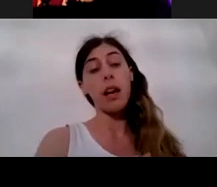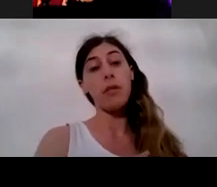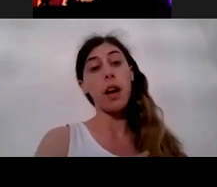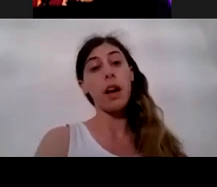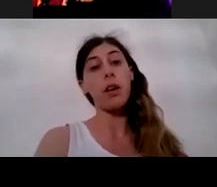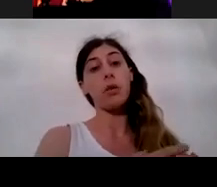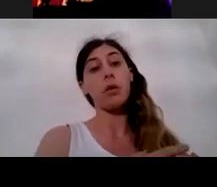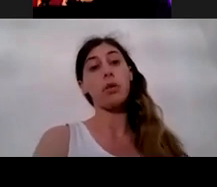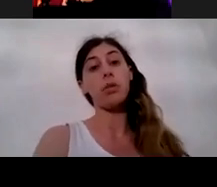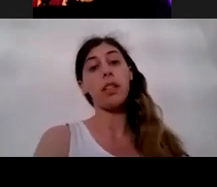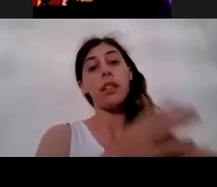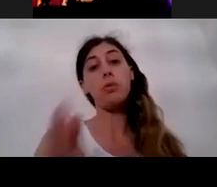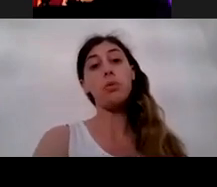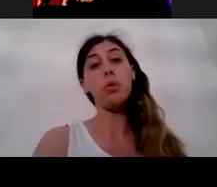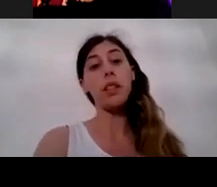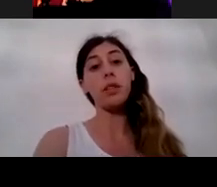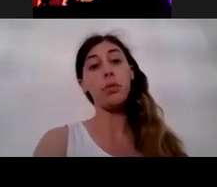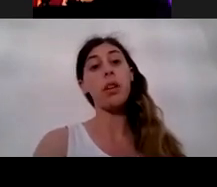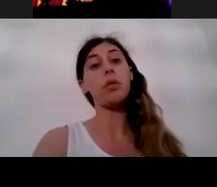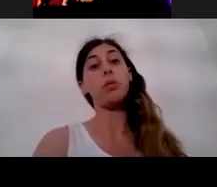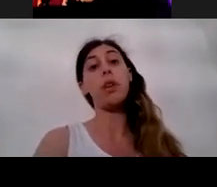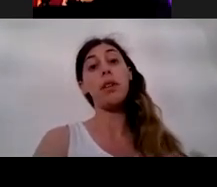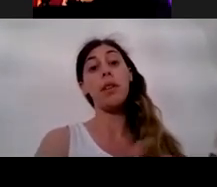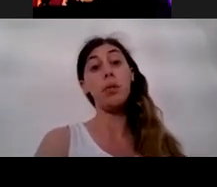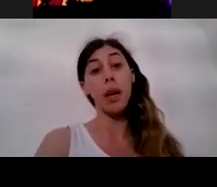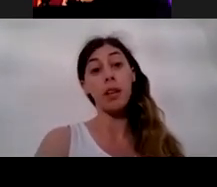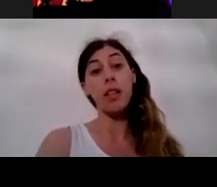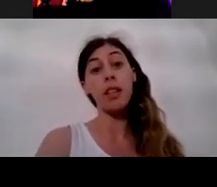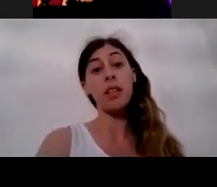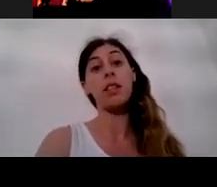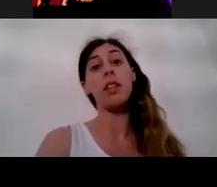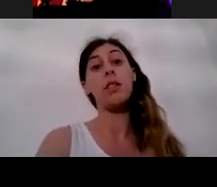association founded in Marseille in 2018.